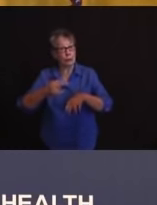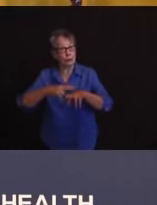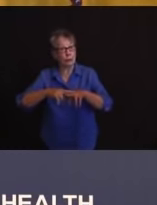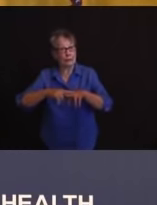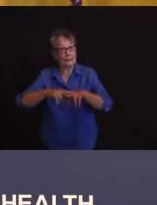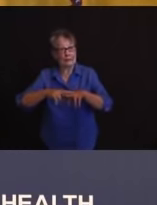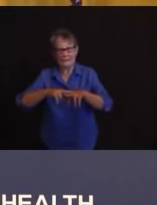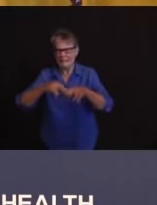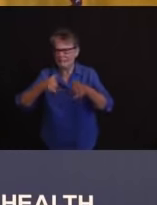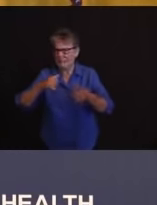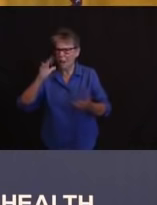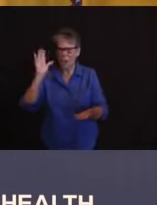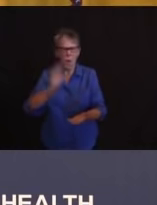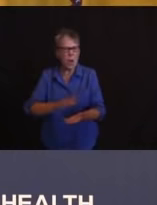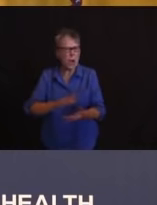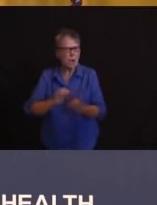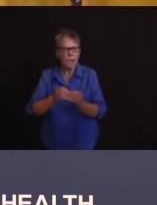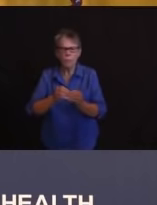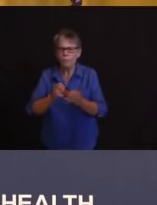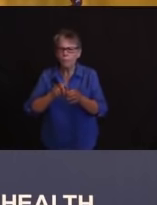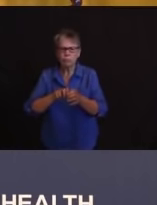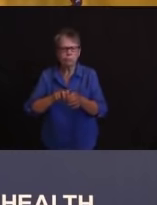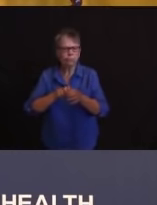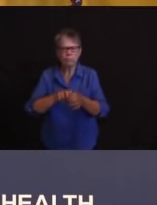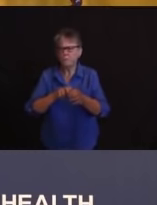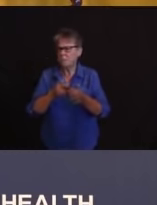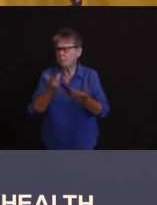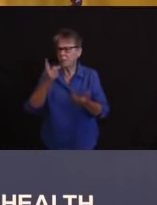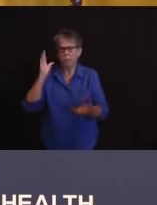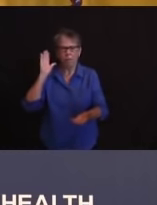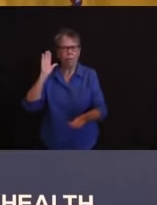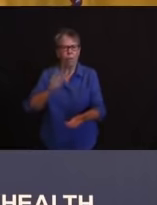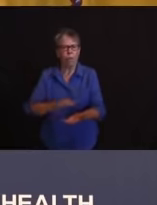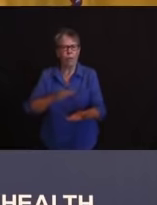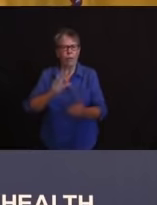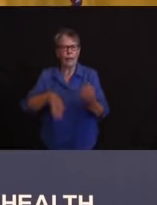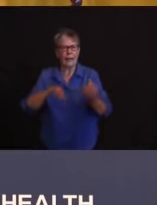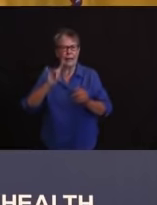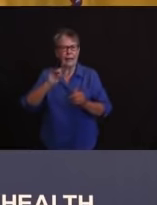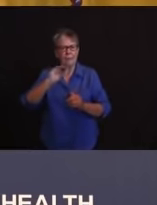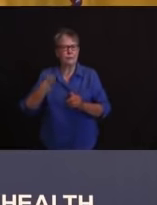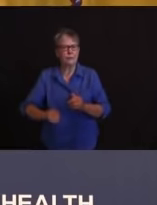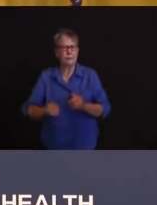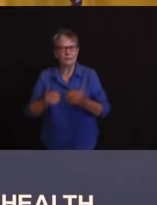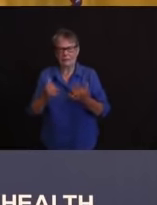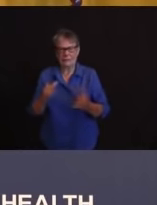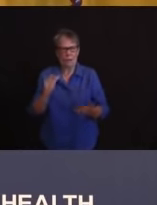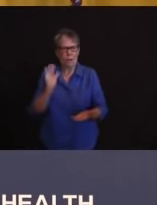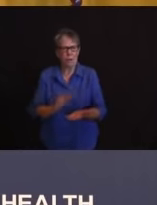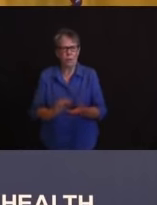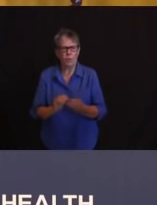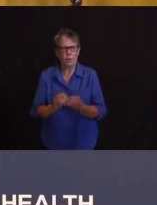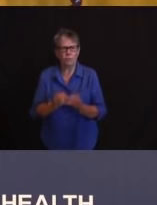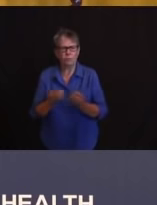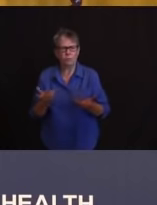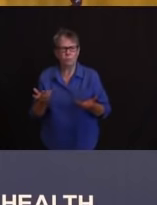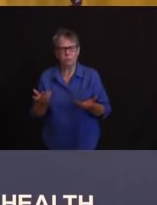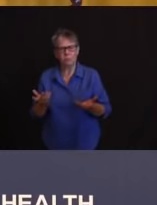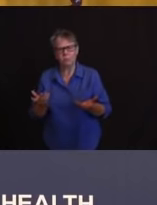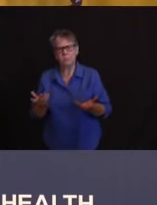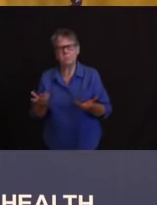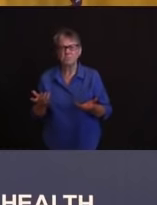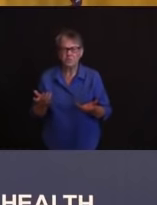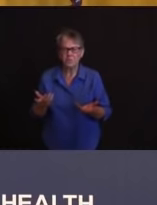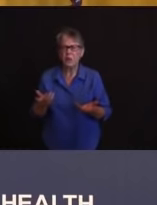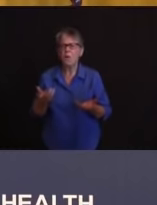are snapping back to business as usual. But we anticipate there will be, at least during rush hours, you'll get